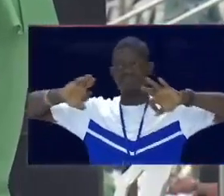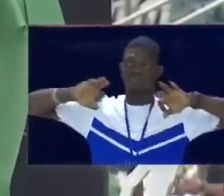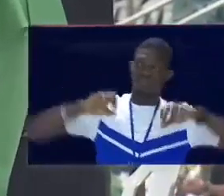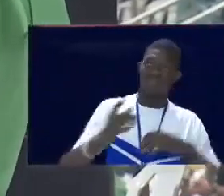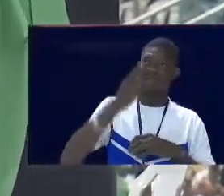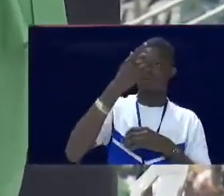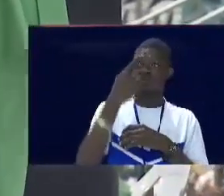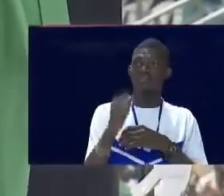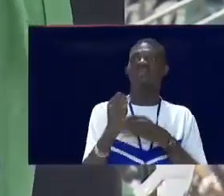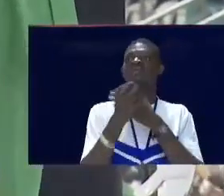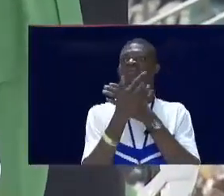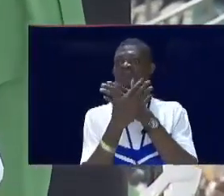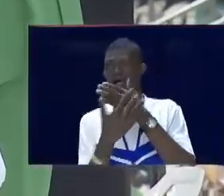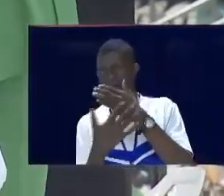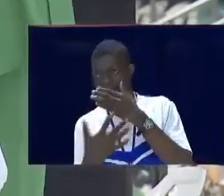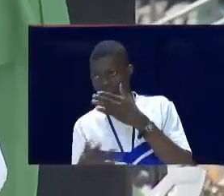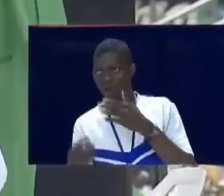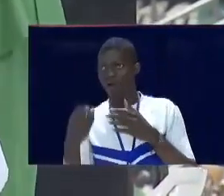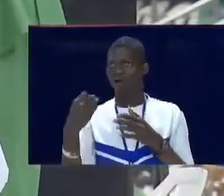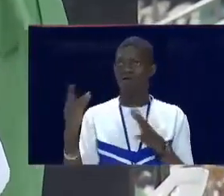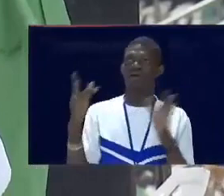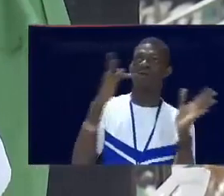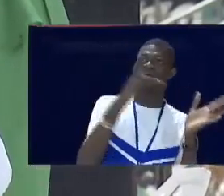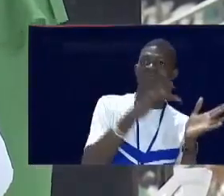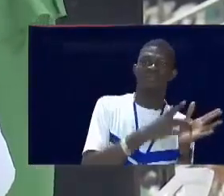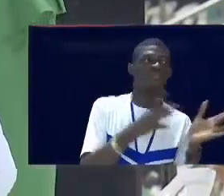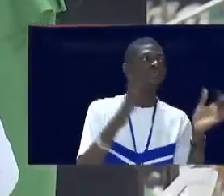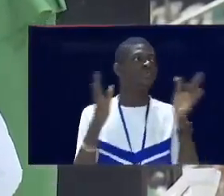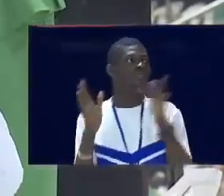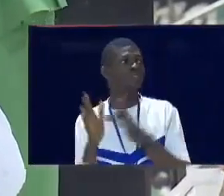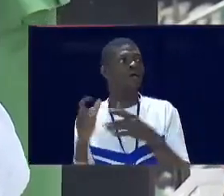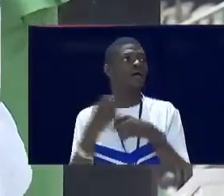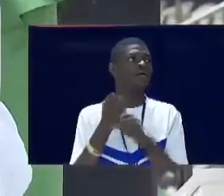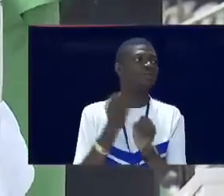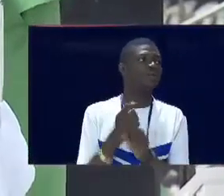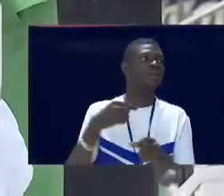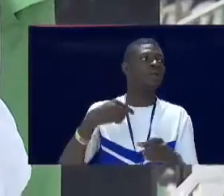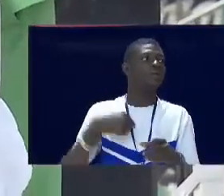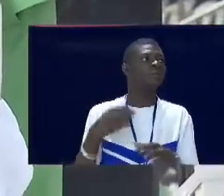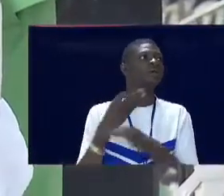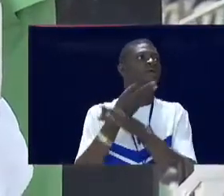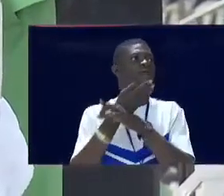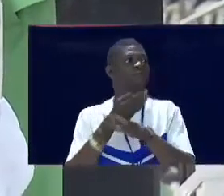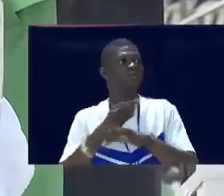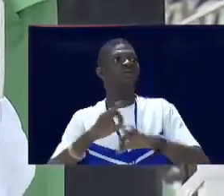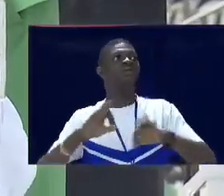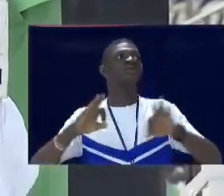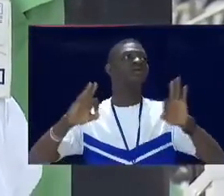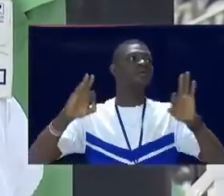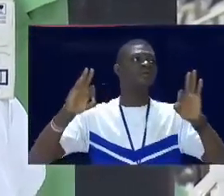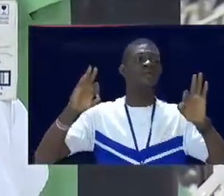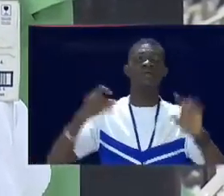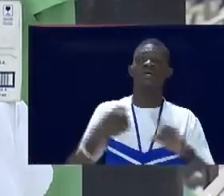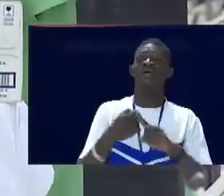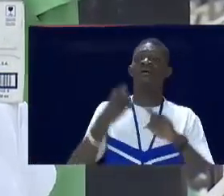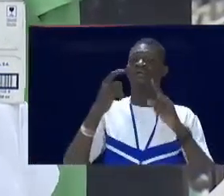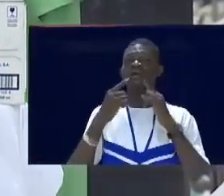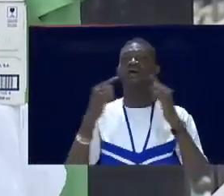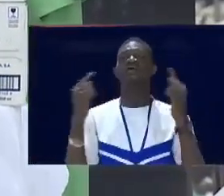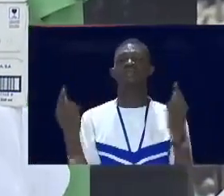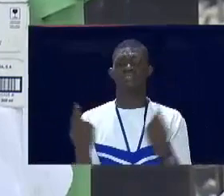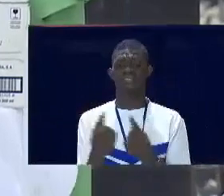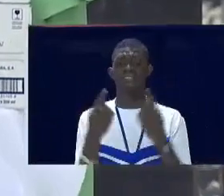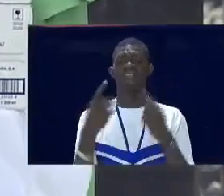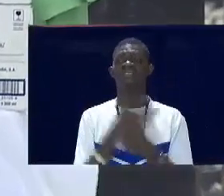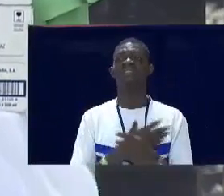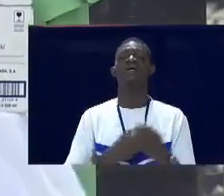been delivered. Yes, the blood of Jesus set me free.